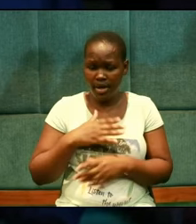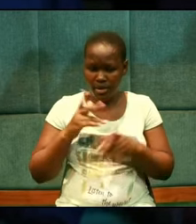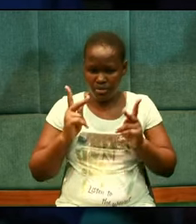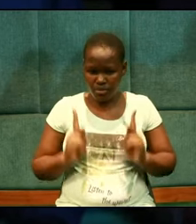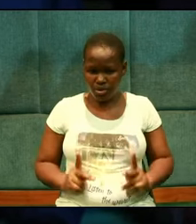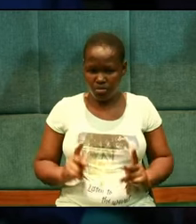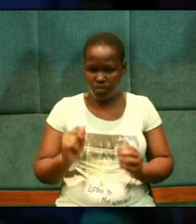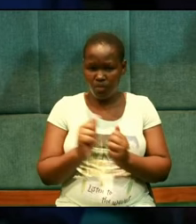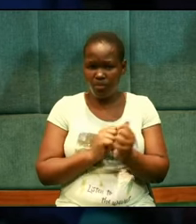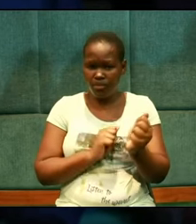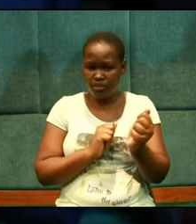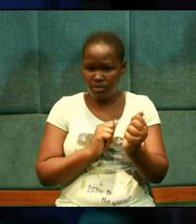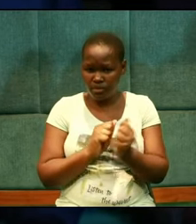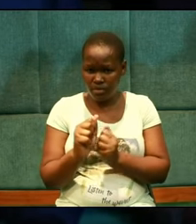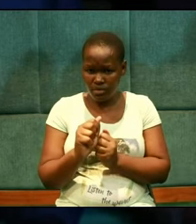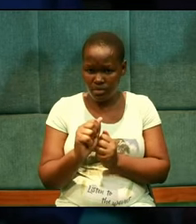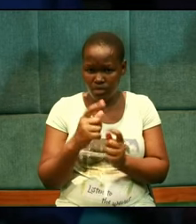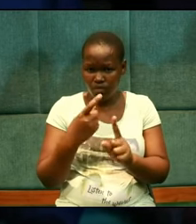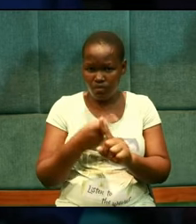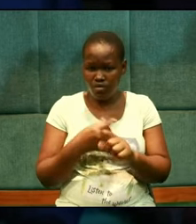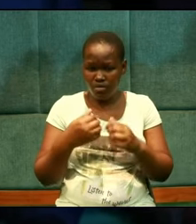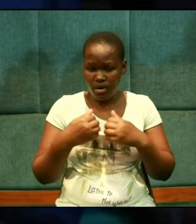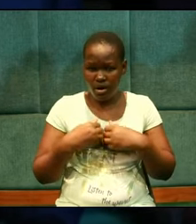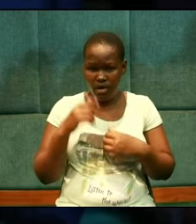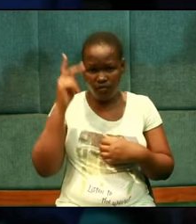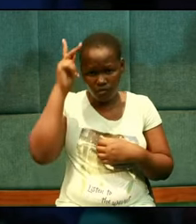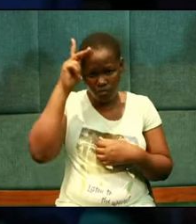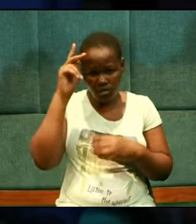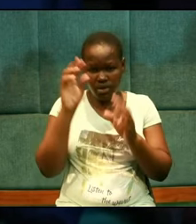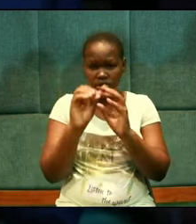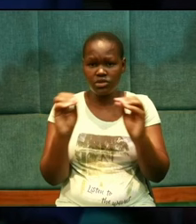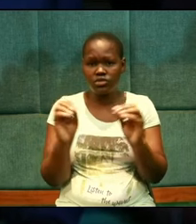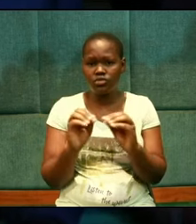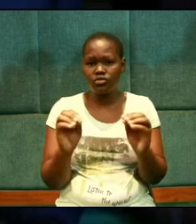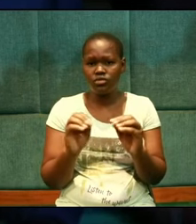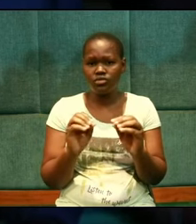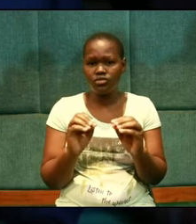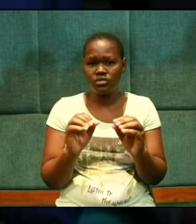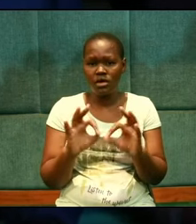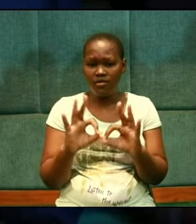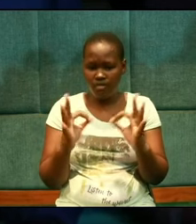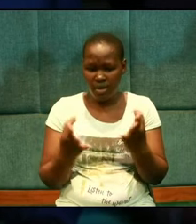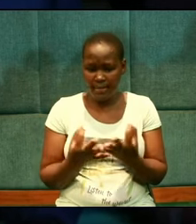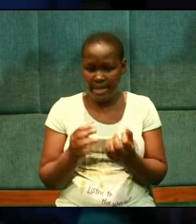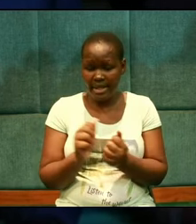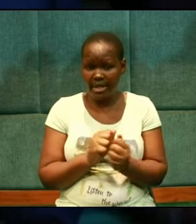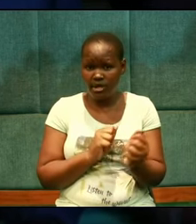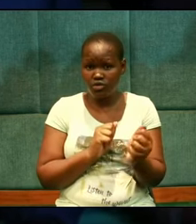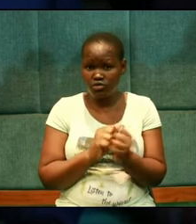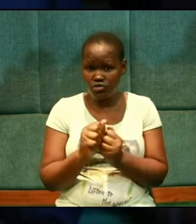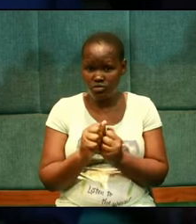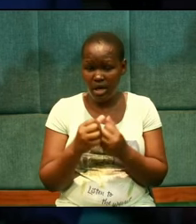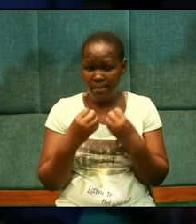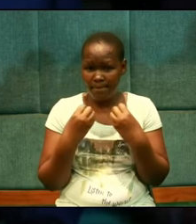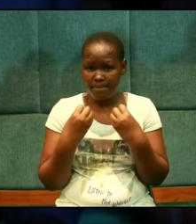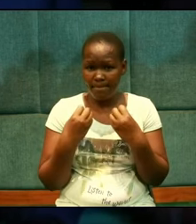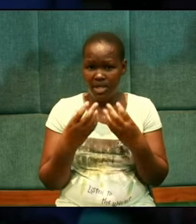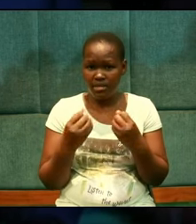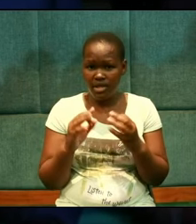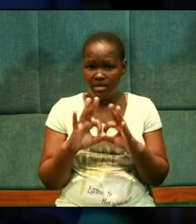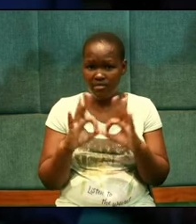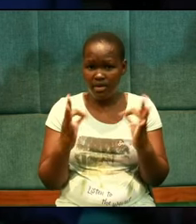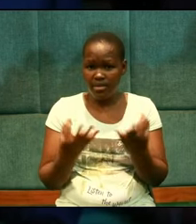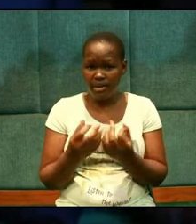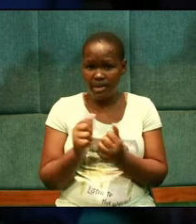for lack of knowledge. And many, yes, Lord, within their family are destroyed. And many families are